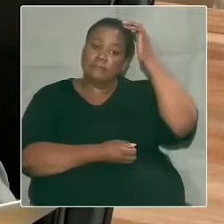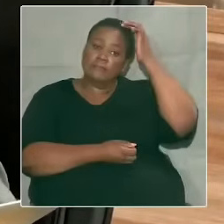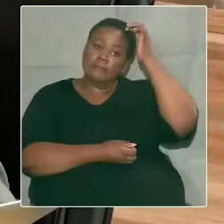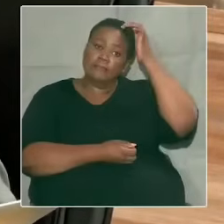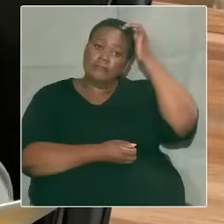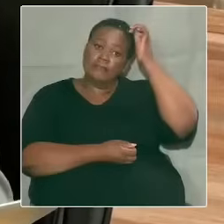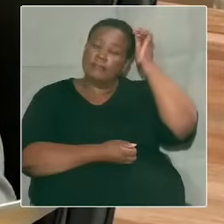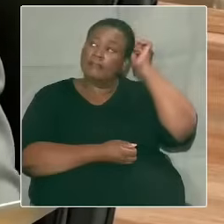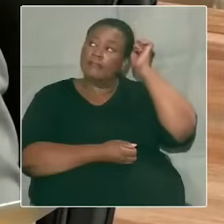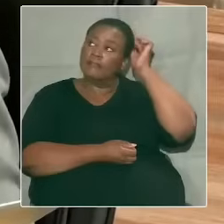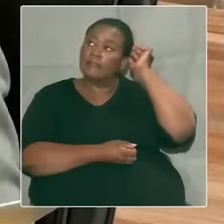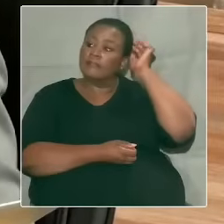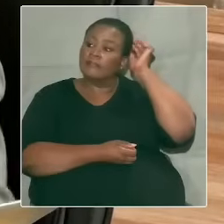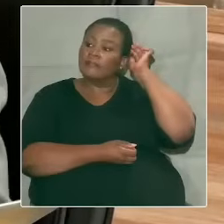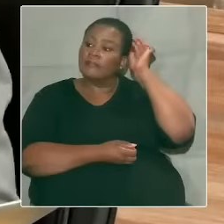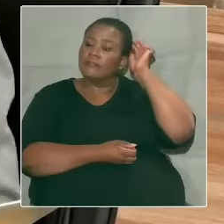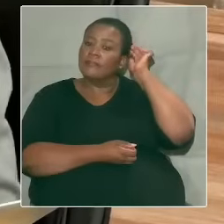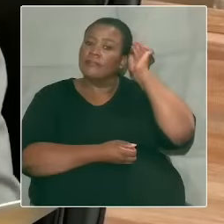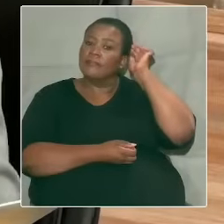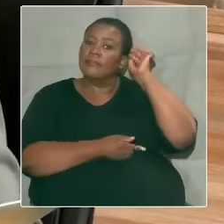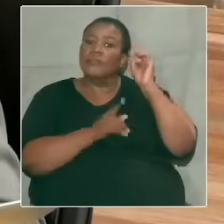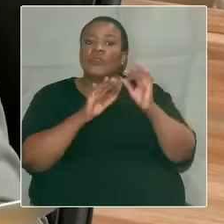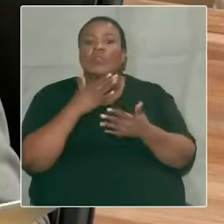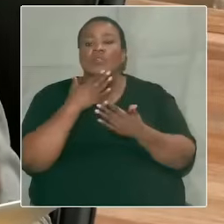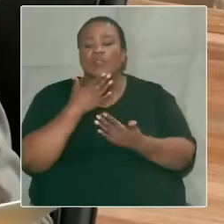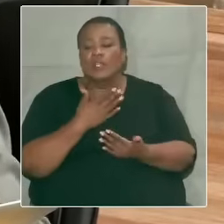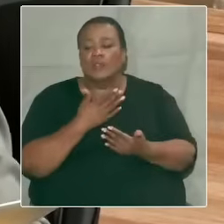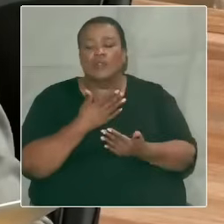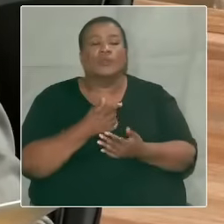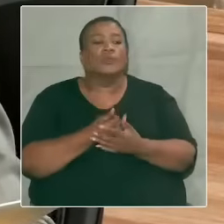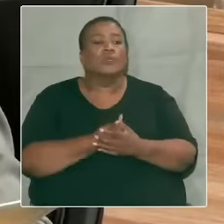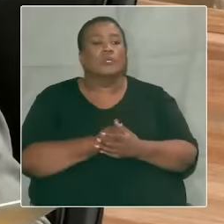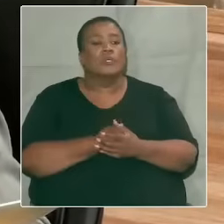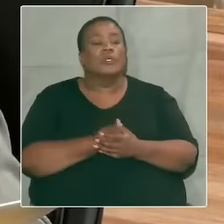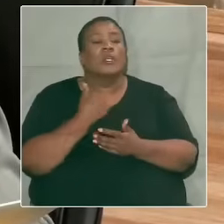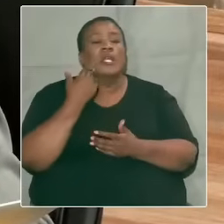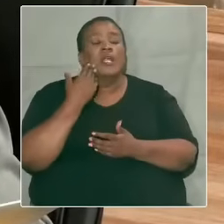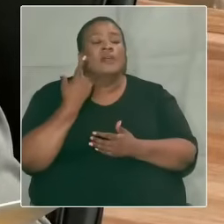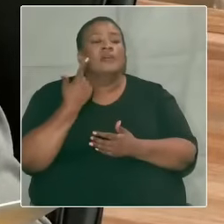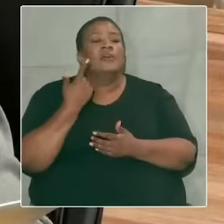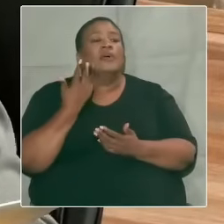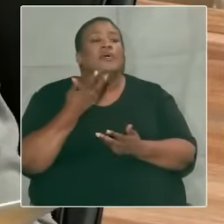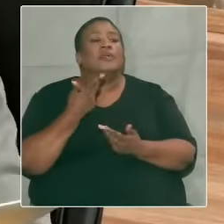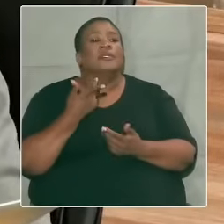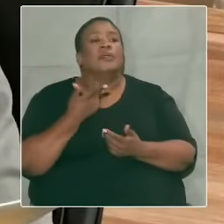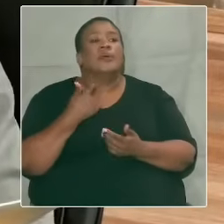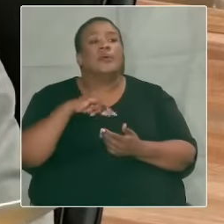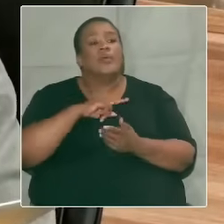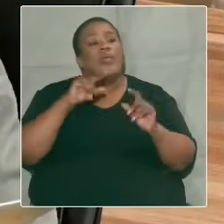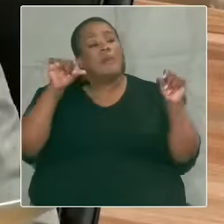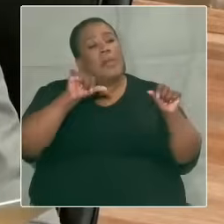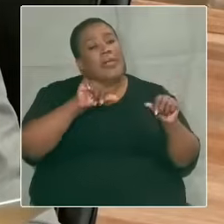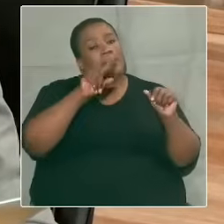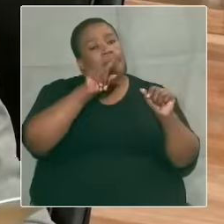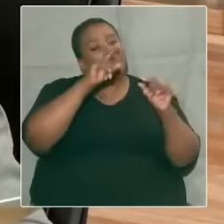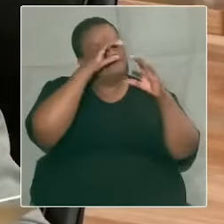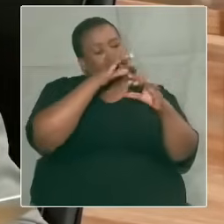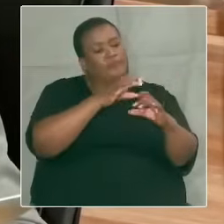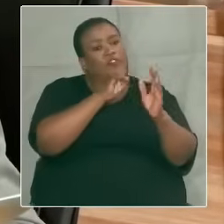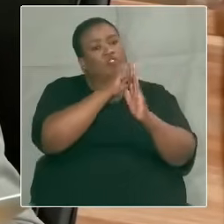Okay. Thank you. General, then if we can then come back to your statement.